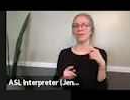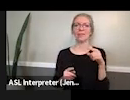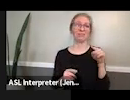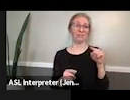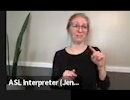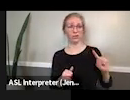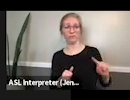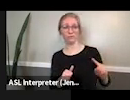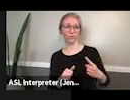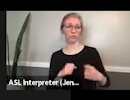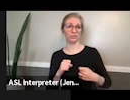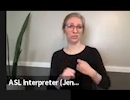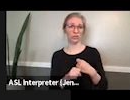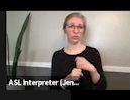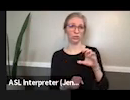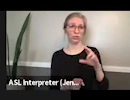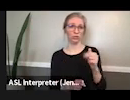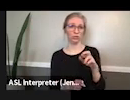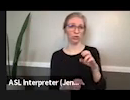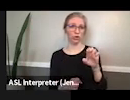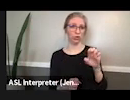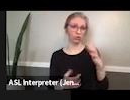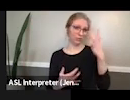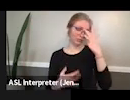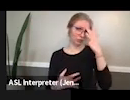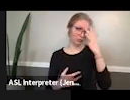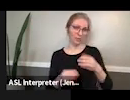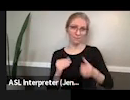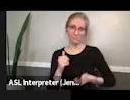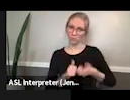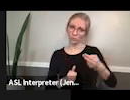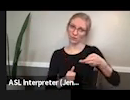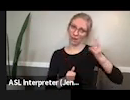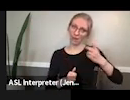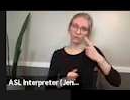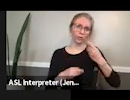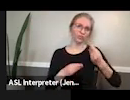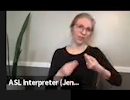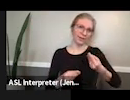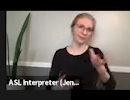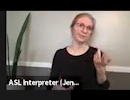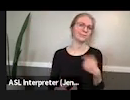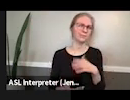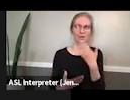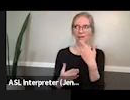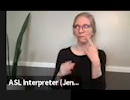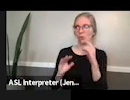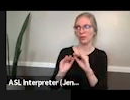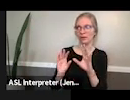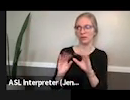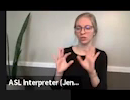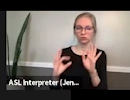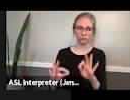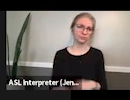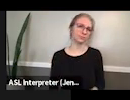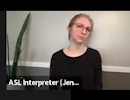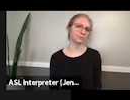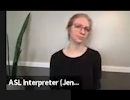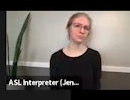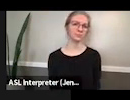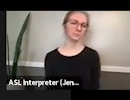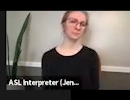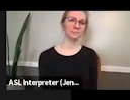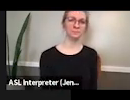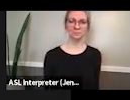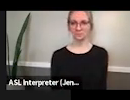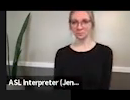highest in terms of genetics and stuff. So thank you for that clarification. All right,